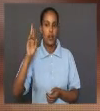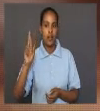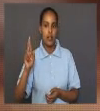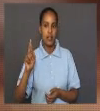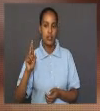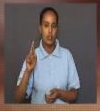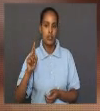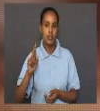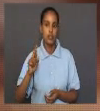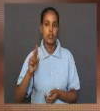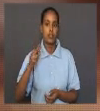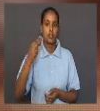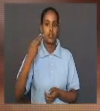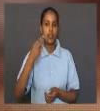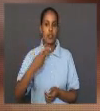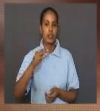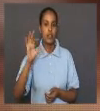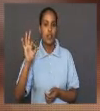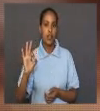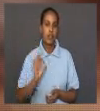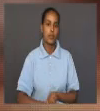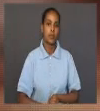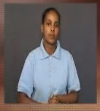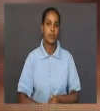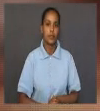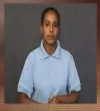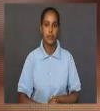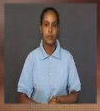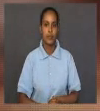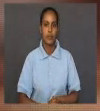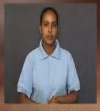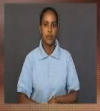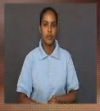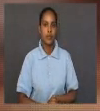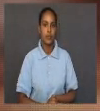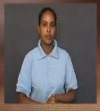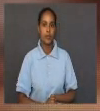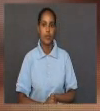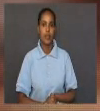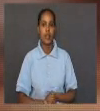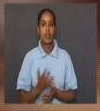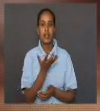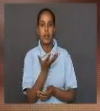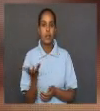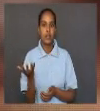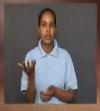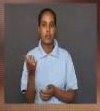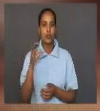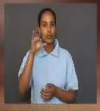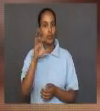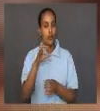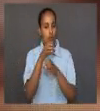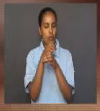hydrobromic acid, and hydrofluoric acid. A substance should